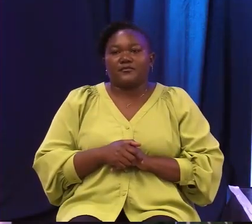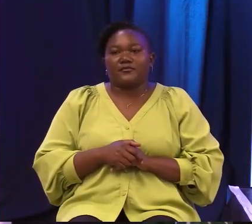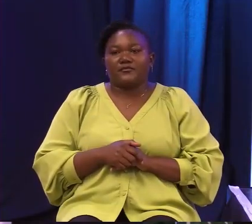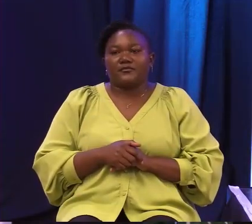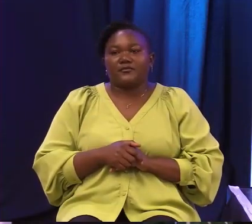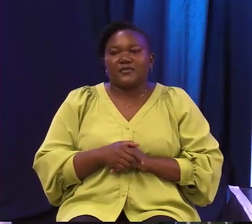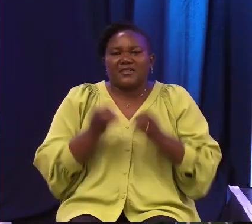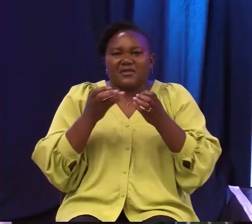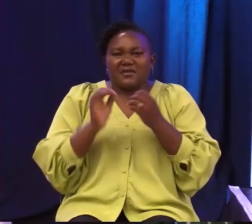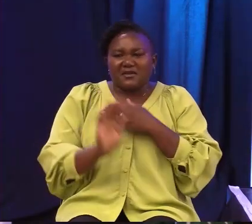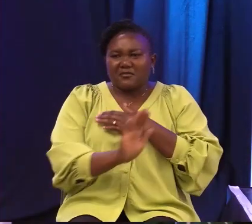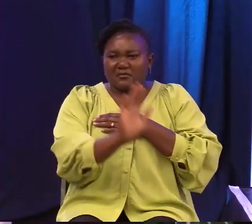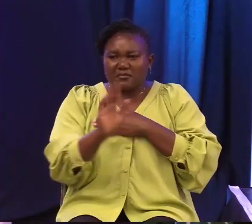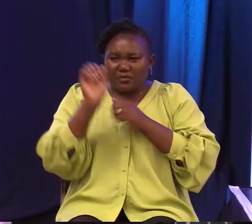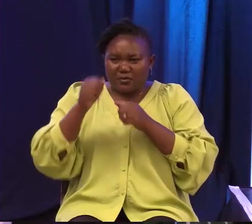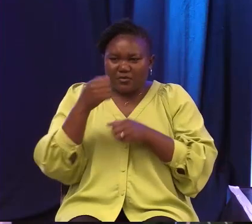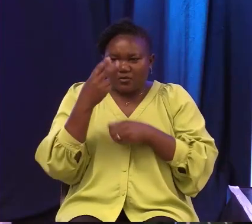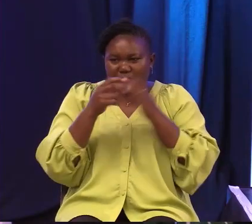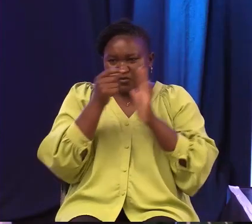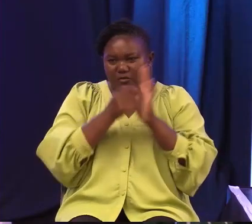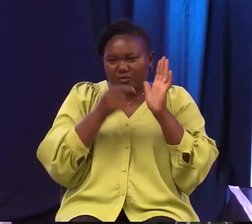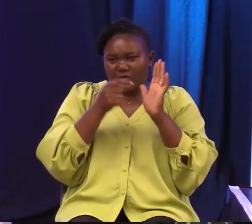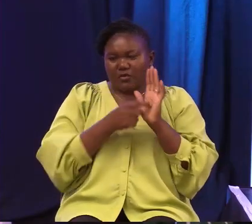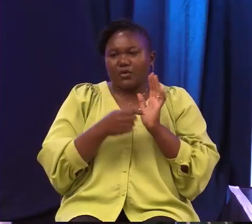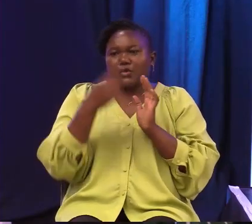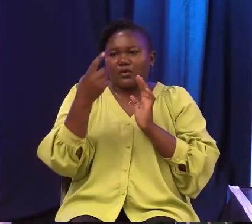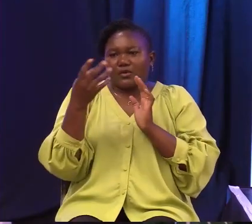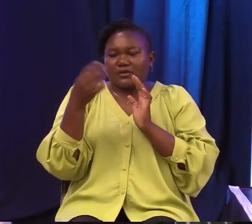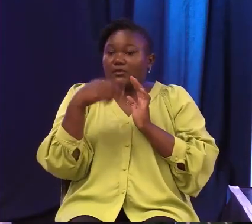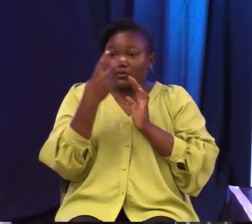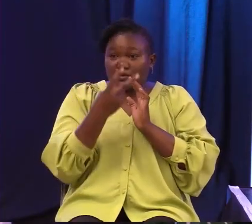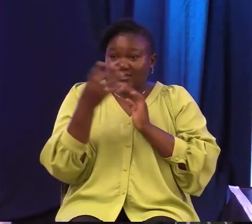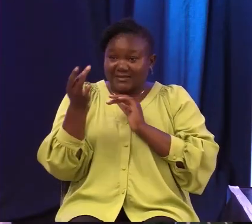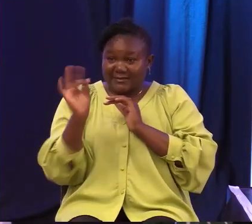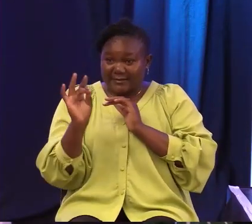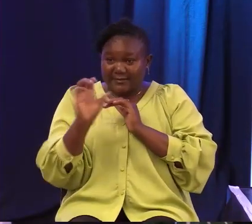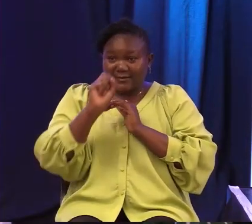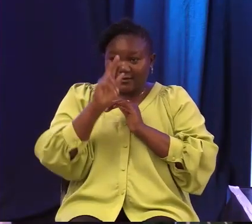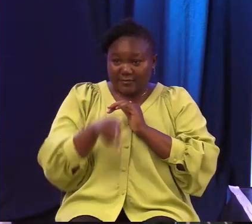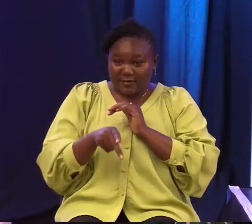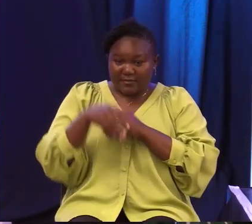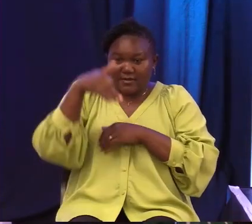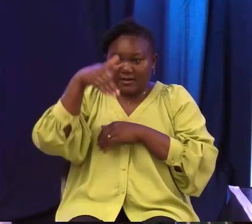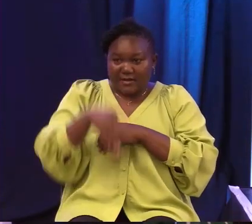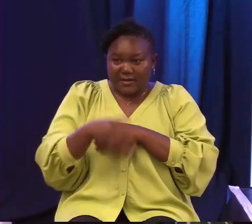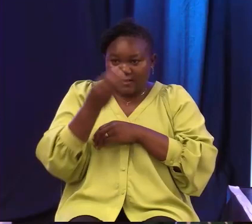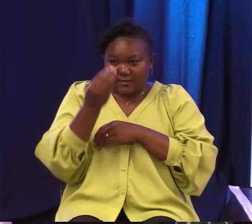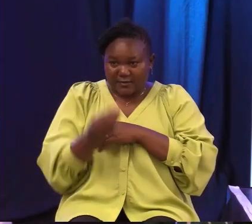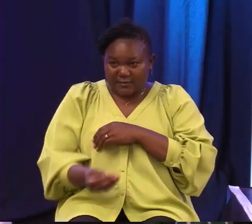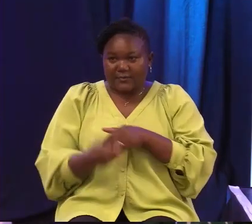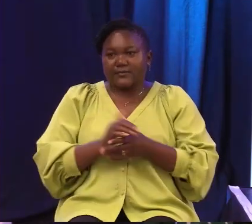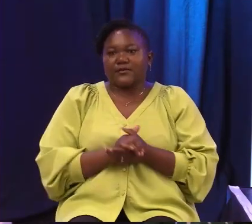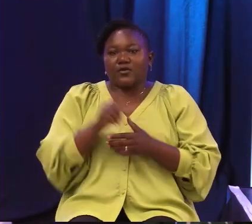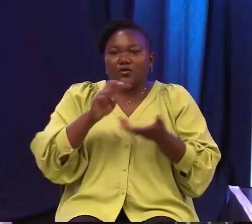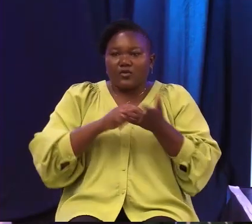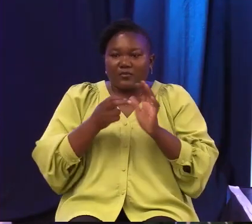As most of you know, 28 September is the Day of the Namibian Child. And this is the official